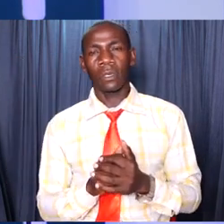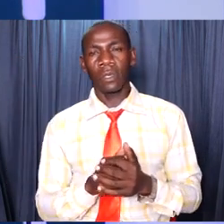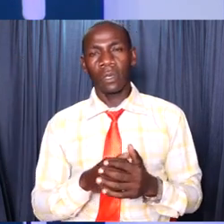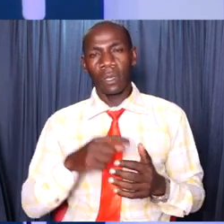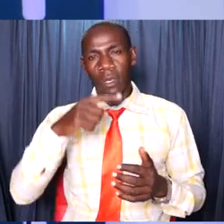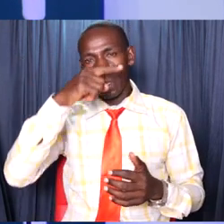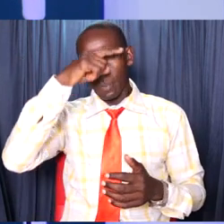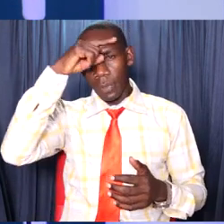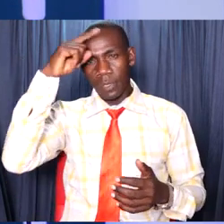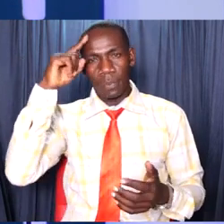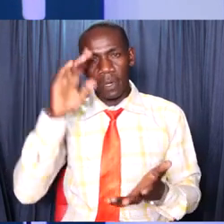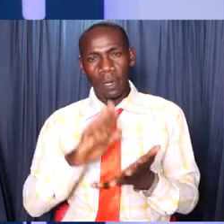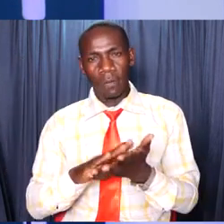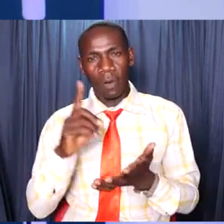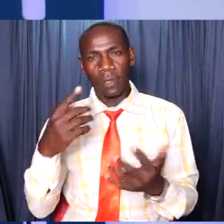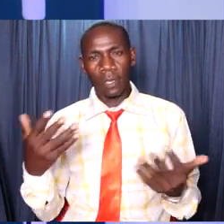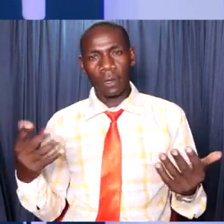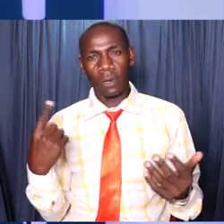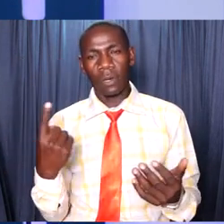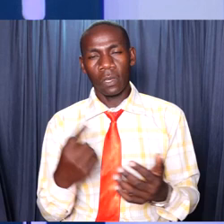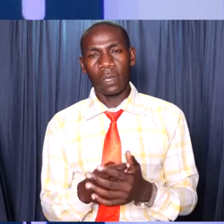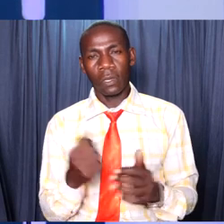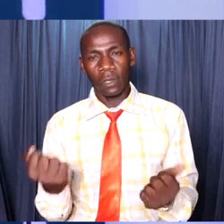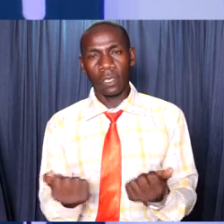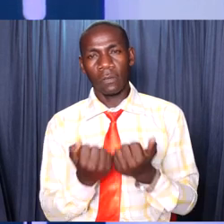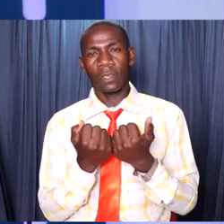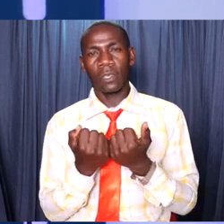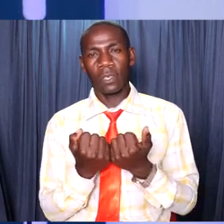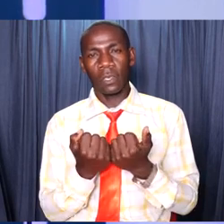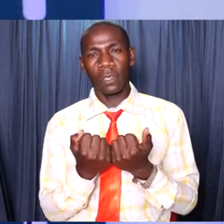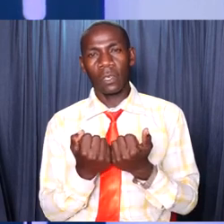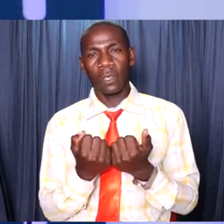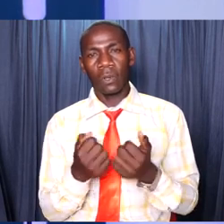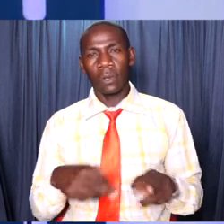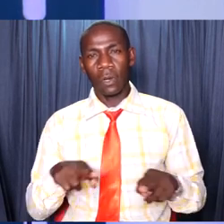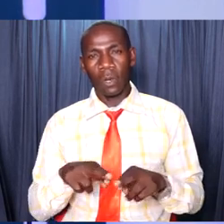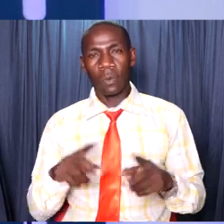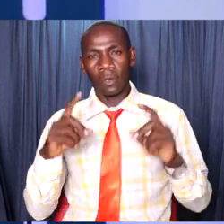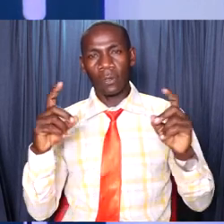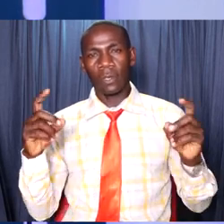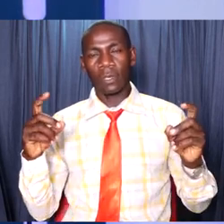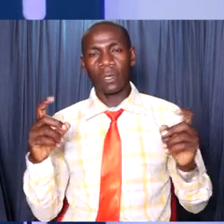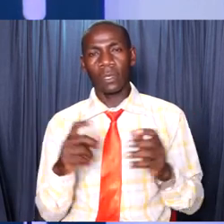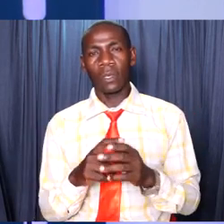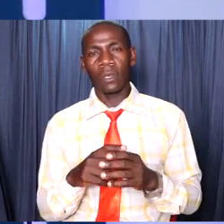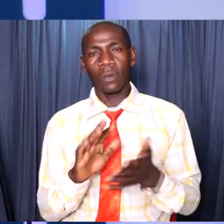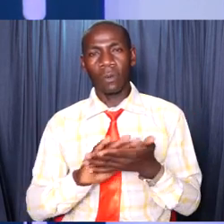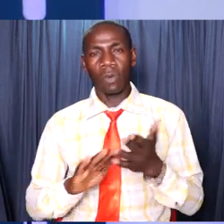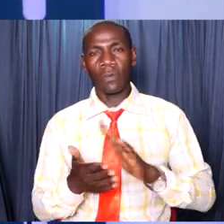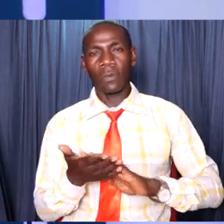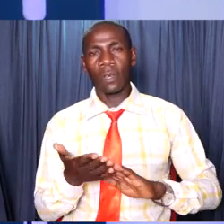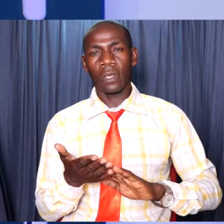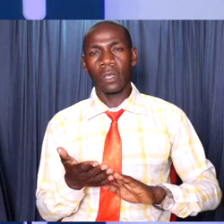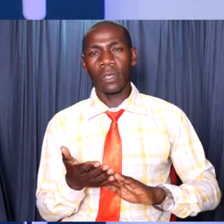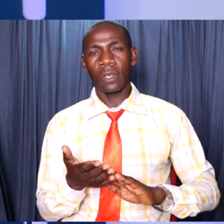Maana waliamini mamoja. Because they believed in one thing only. Ukiokoka. When you are saved. Na ukiungama dhambi zako. And once you confess your sin. Ukisamehewa. And